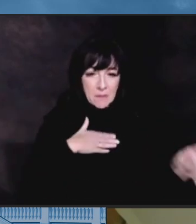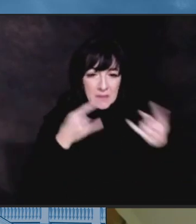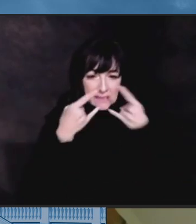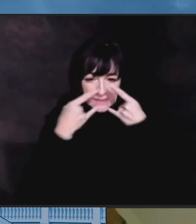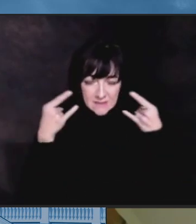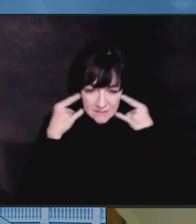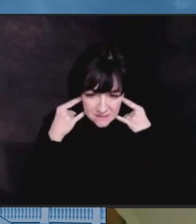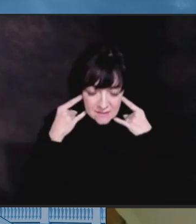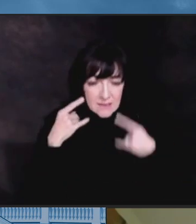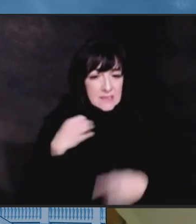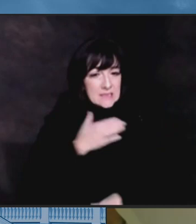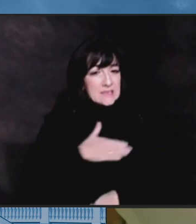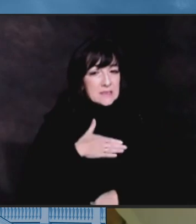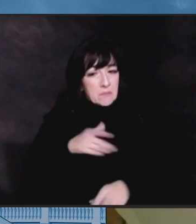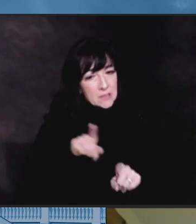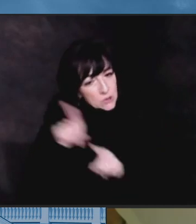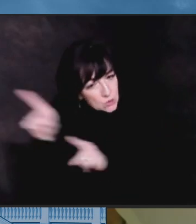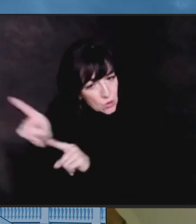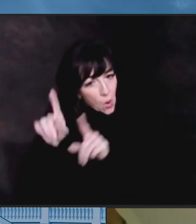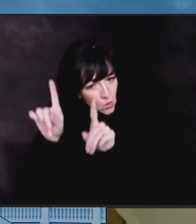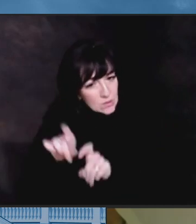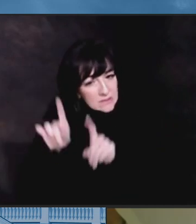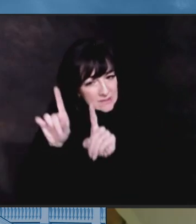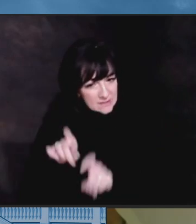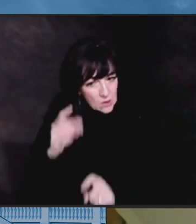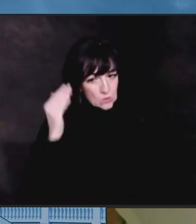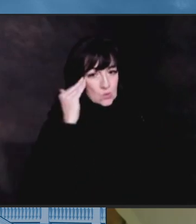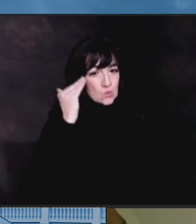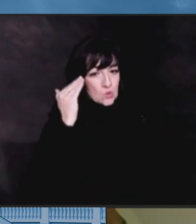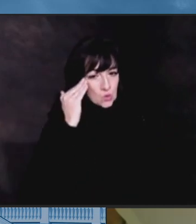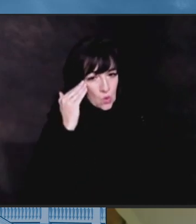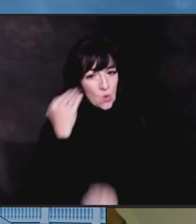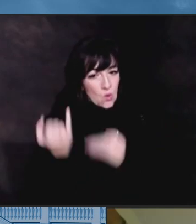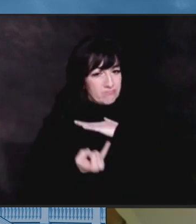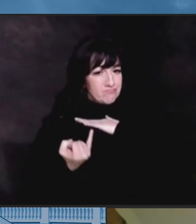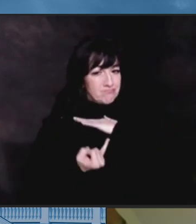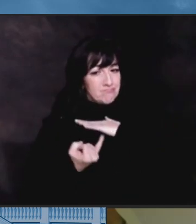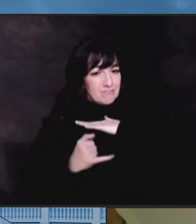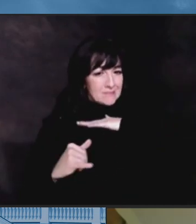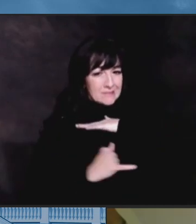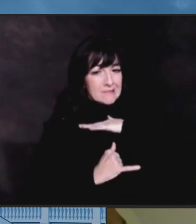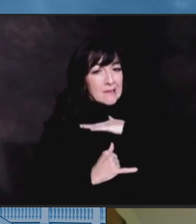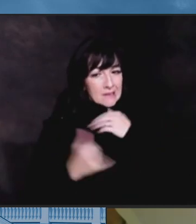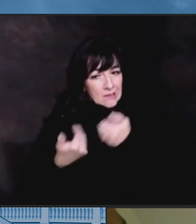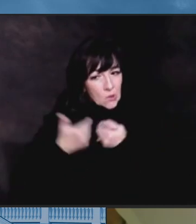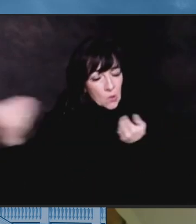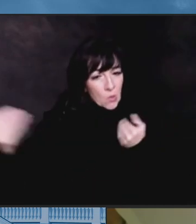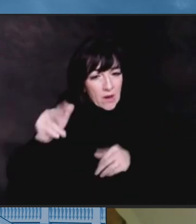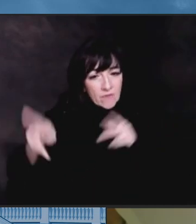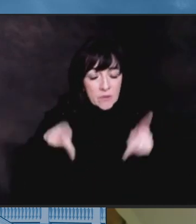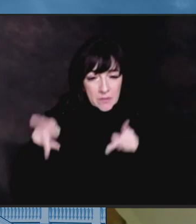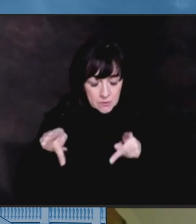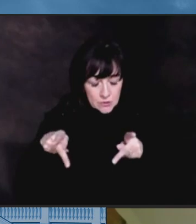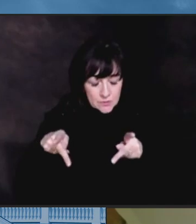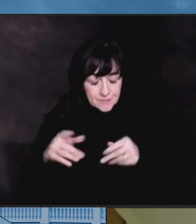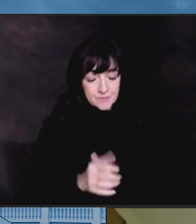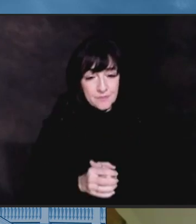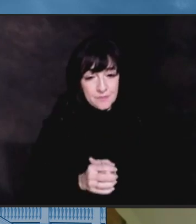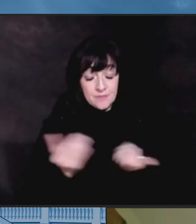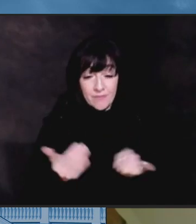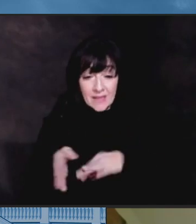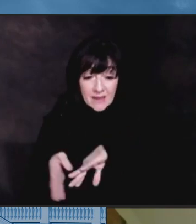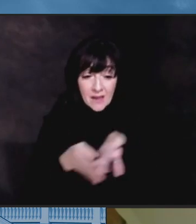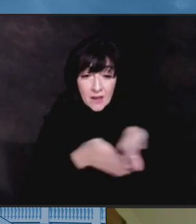tested. So let's shift to some of the better news going on right now, which is vaccines